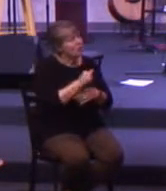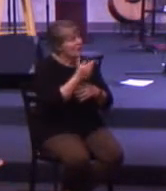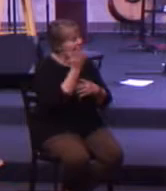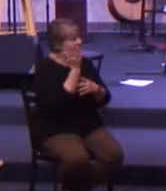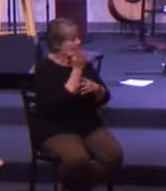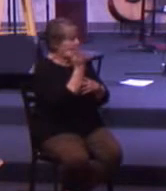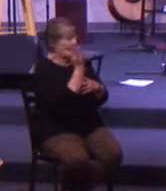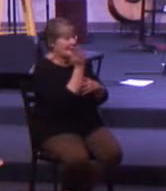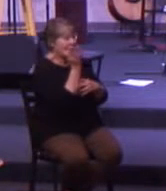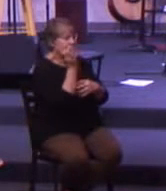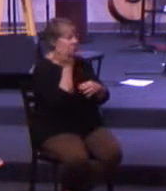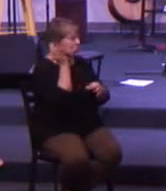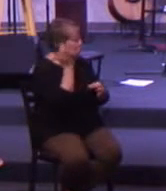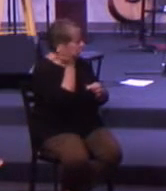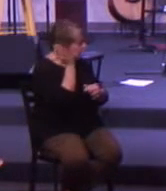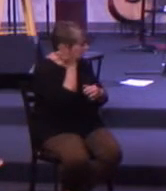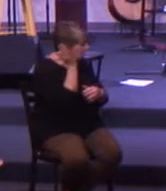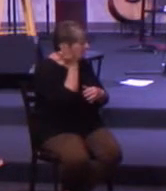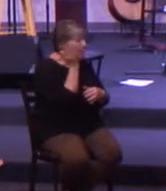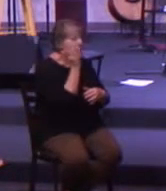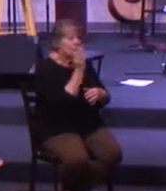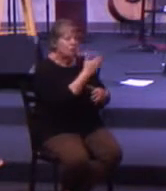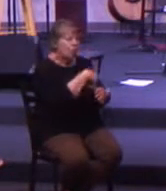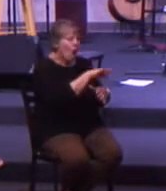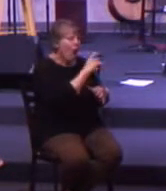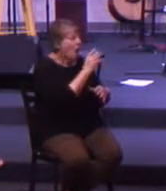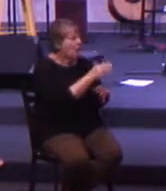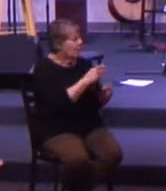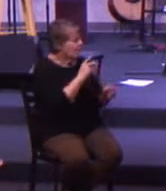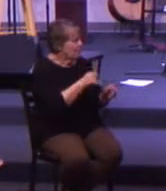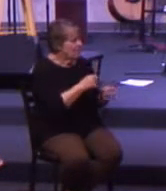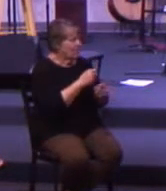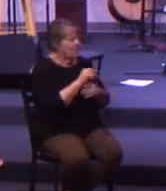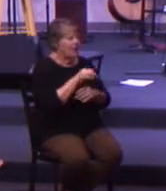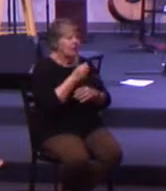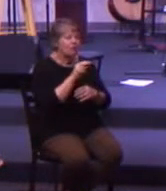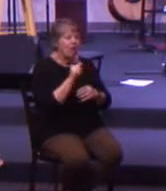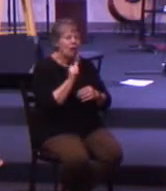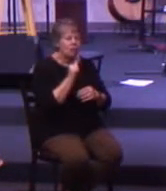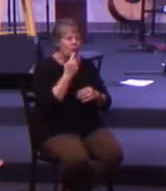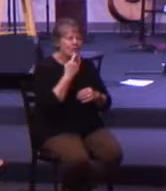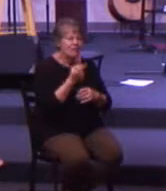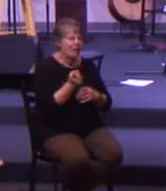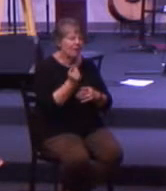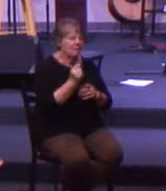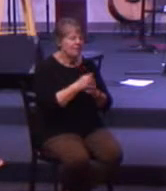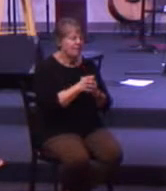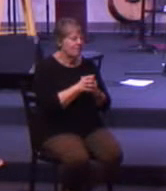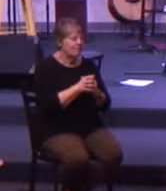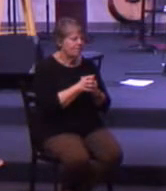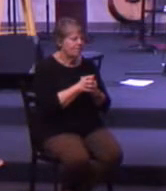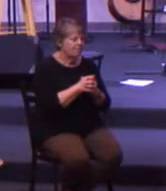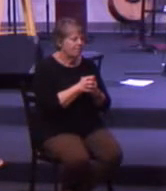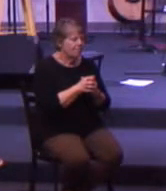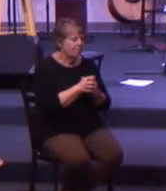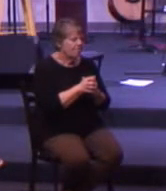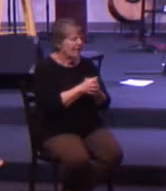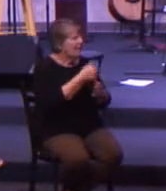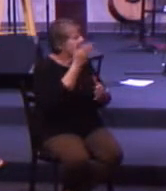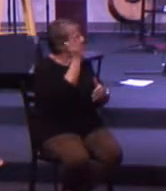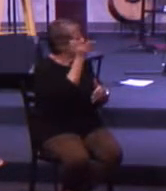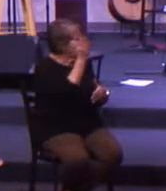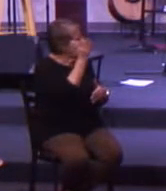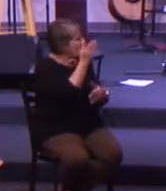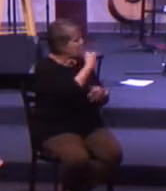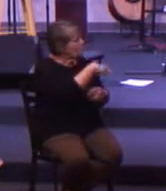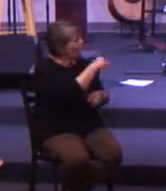Israelites that it's incredible. Here's what Joshua says. He's talking to the Israelites who have been freed